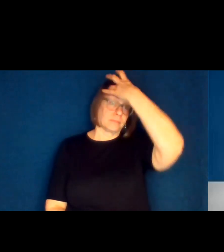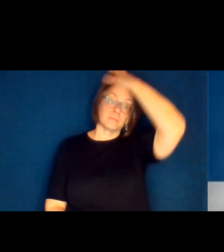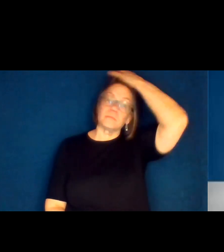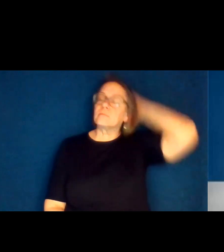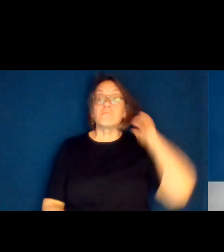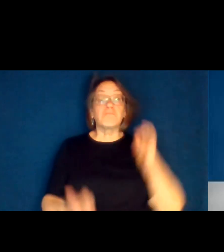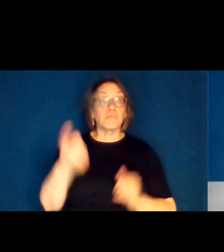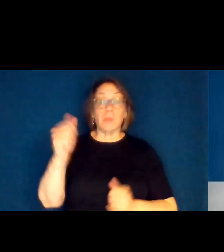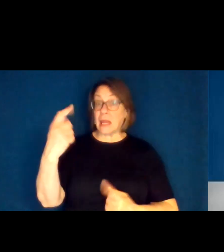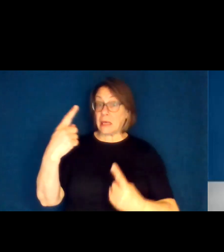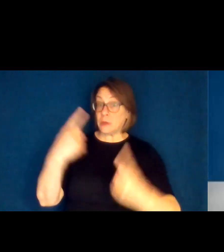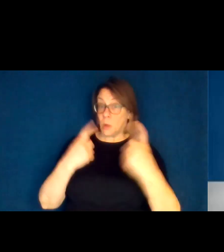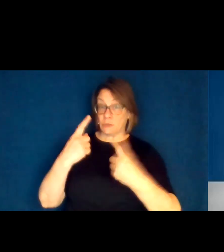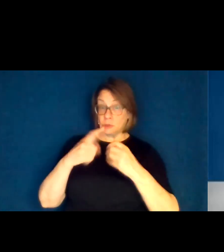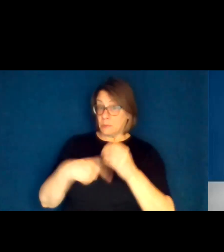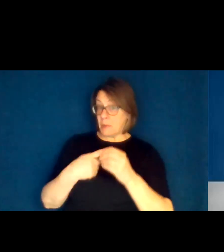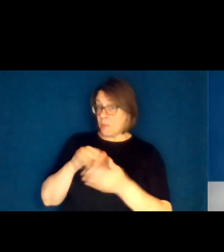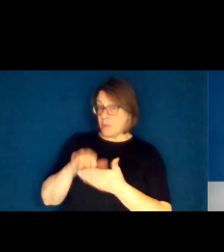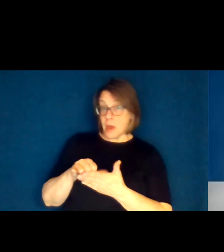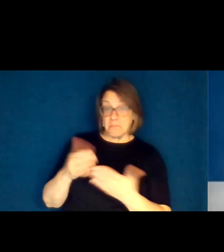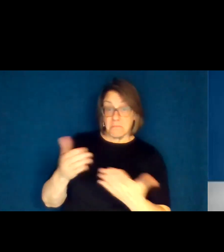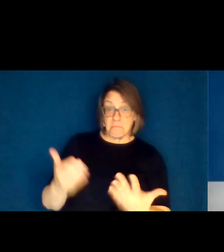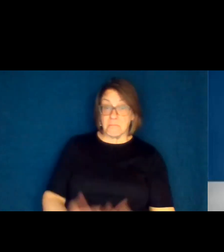Are there questions about that?